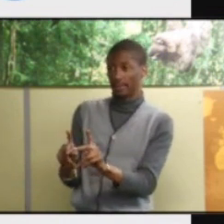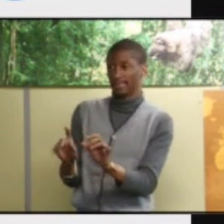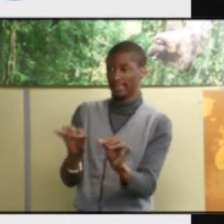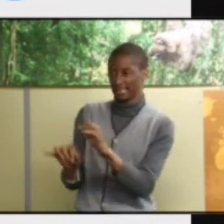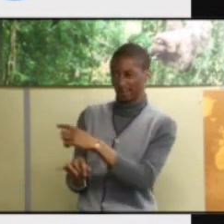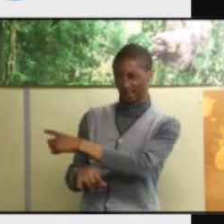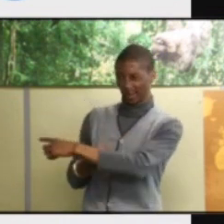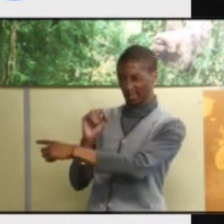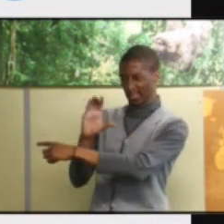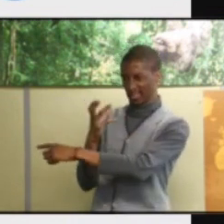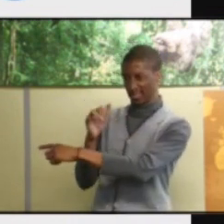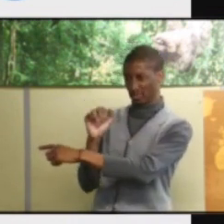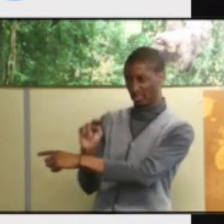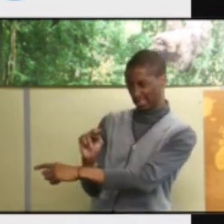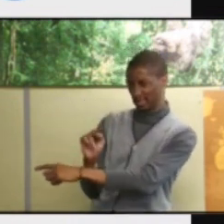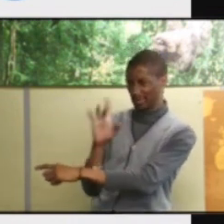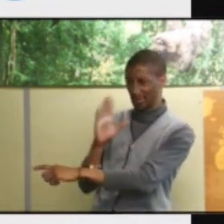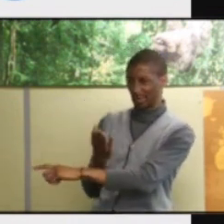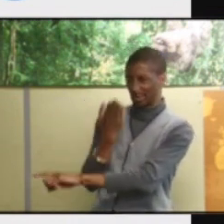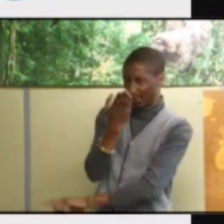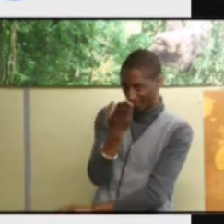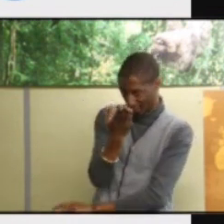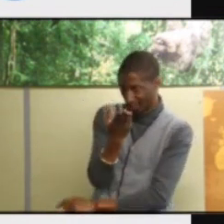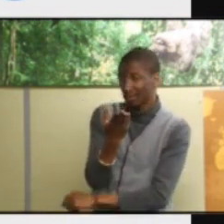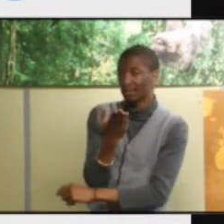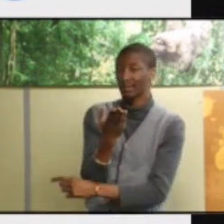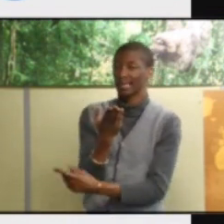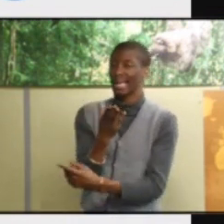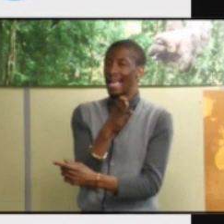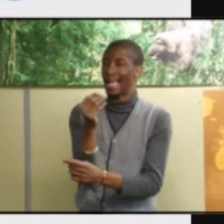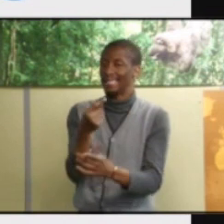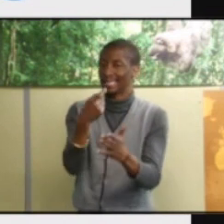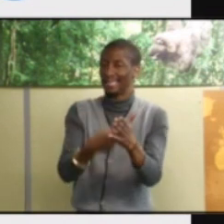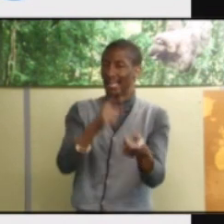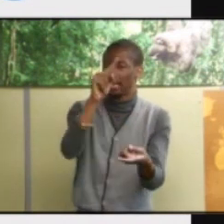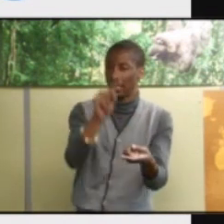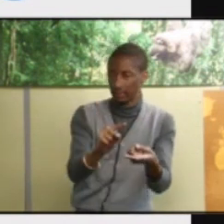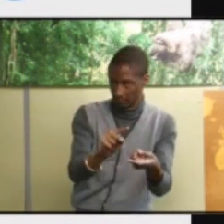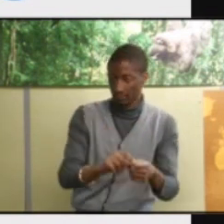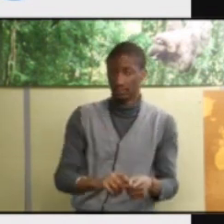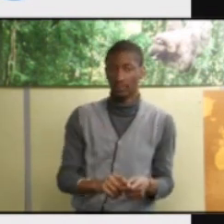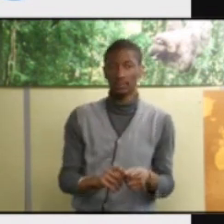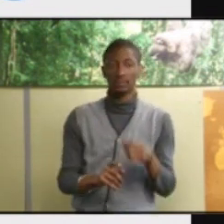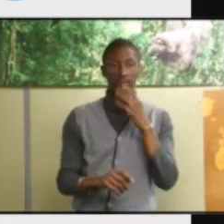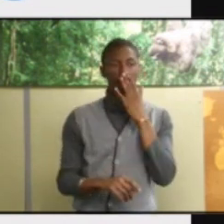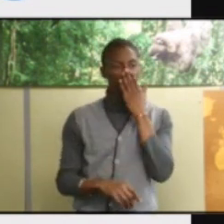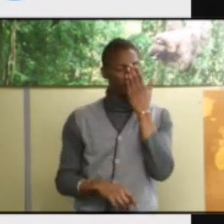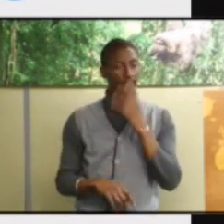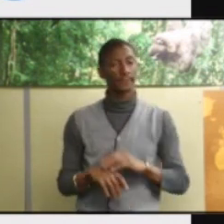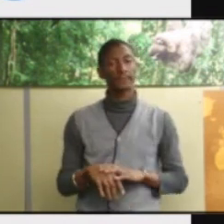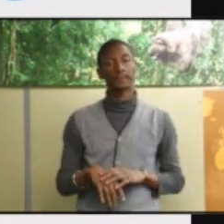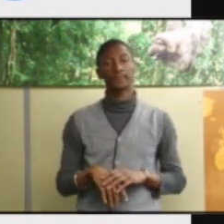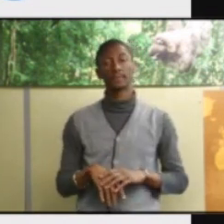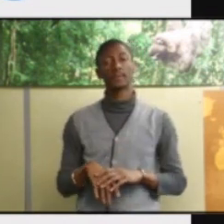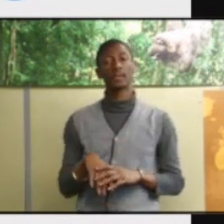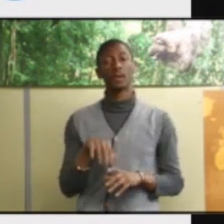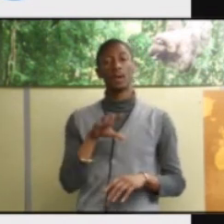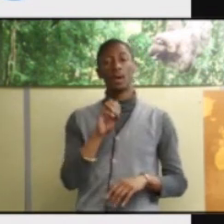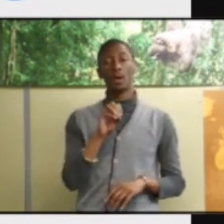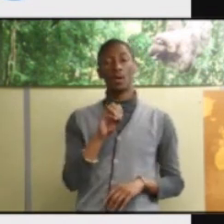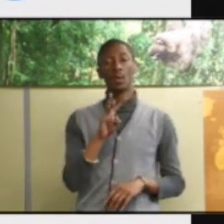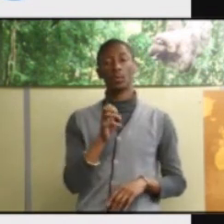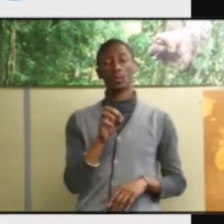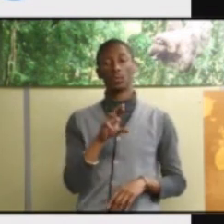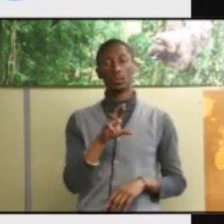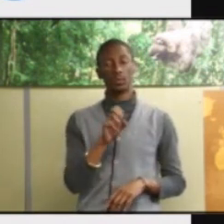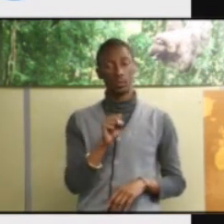here, we'll offer those up, typically as a deduct. One thing that owners don't necessarily